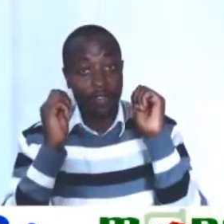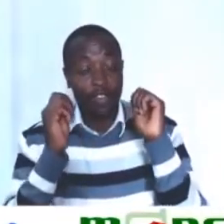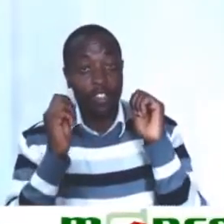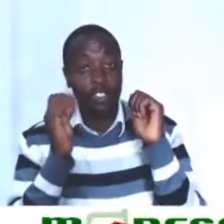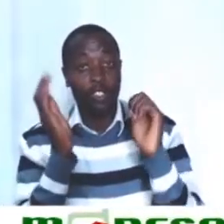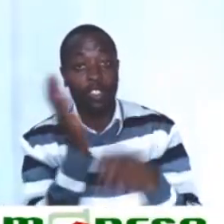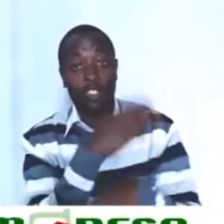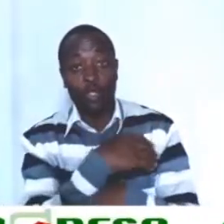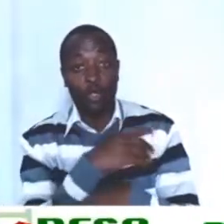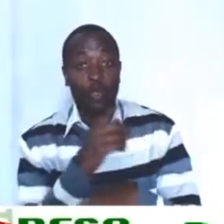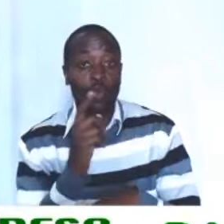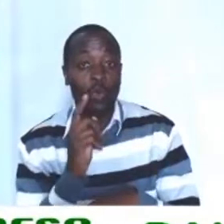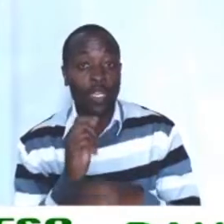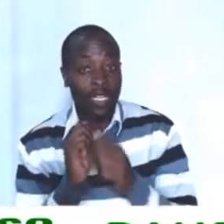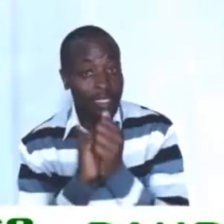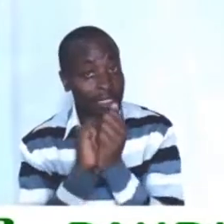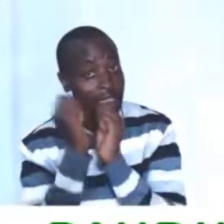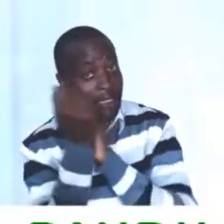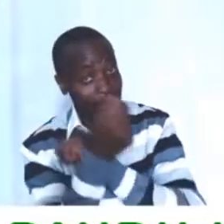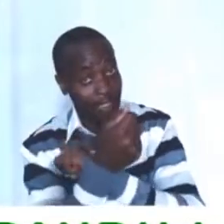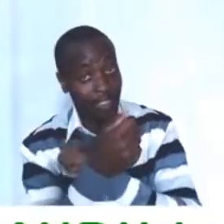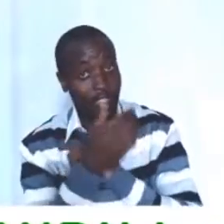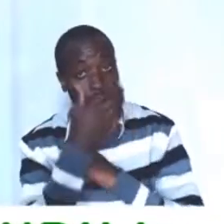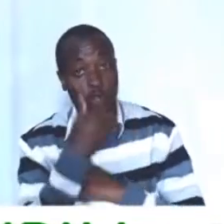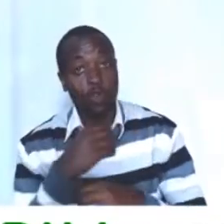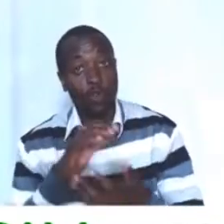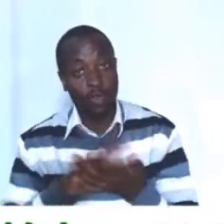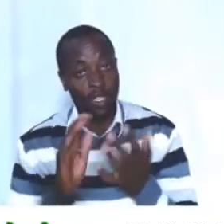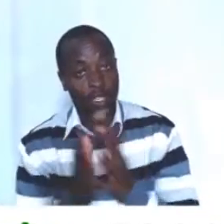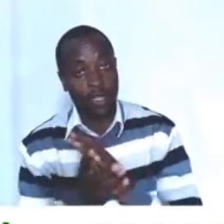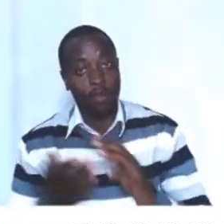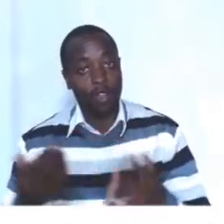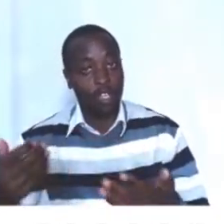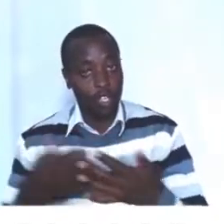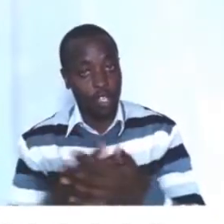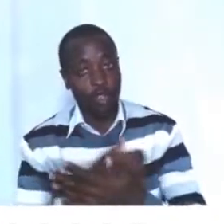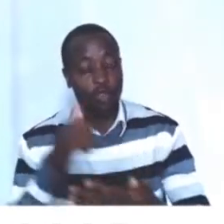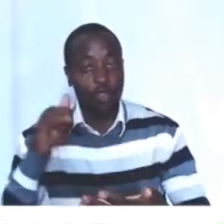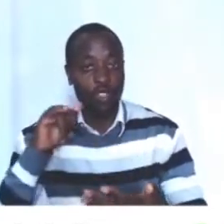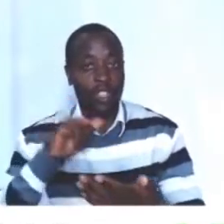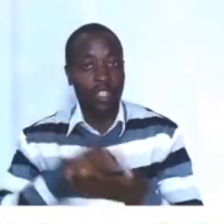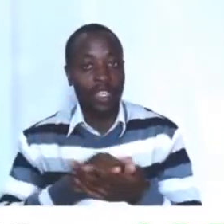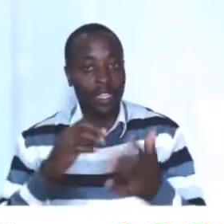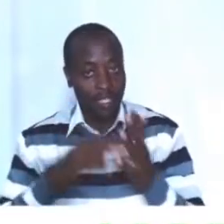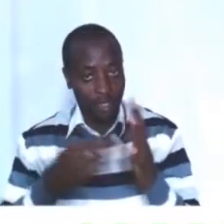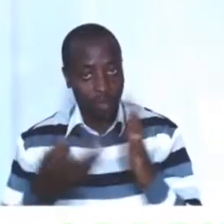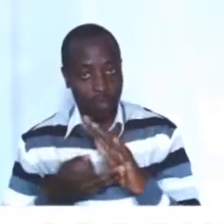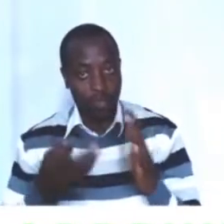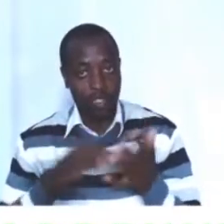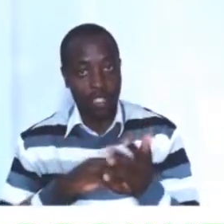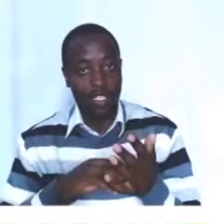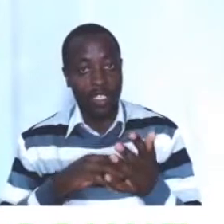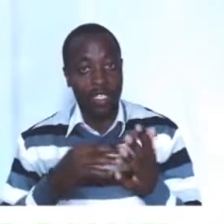transformed and the old became new. That means you are